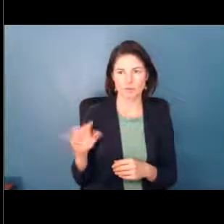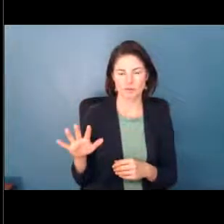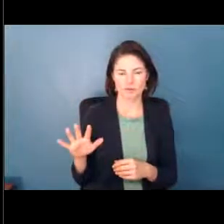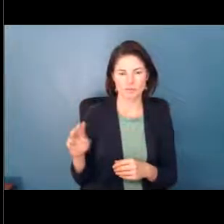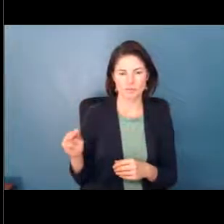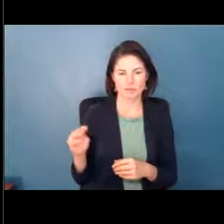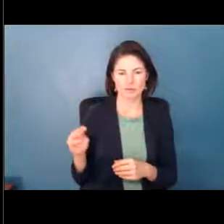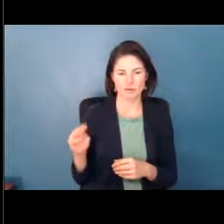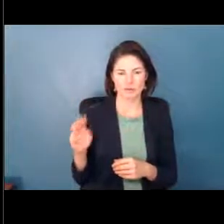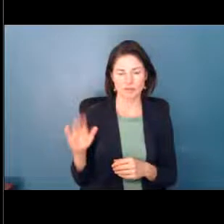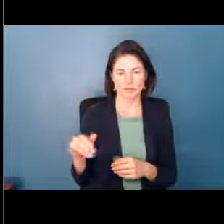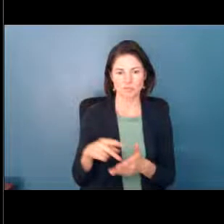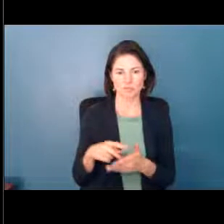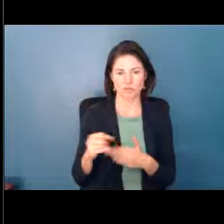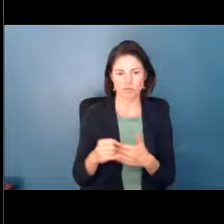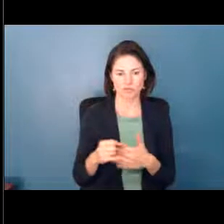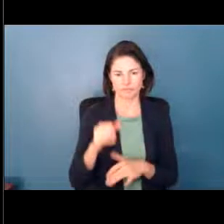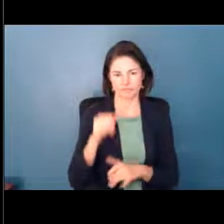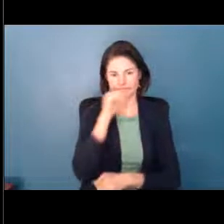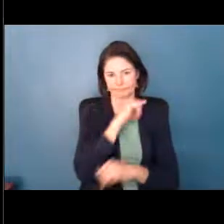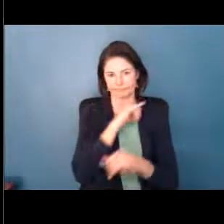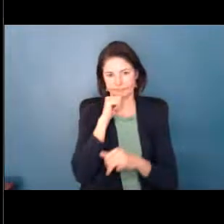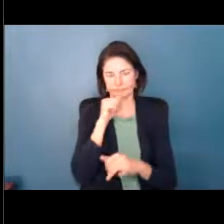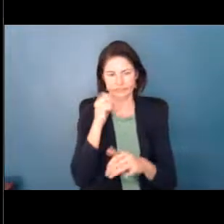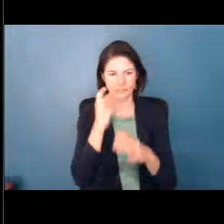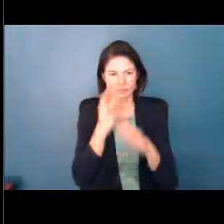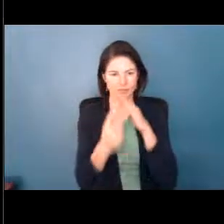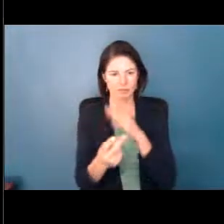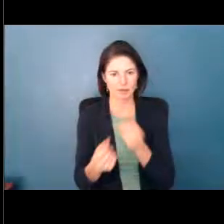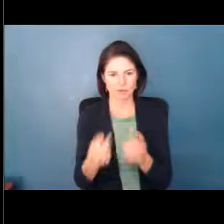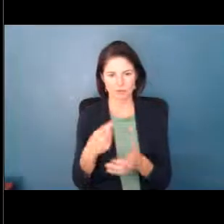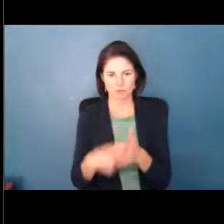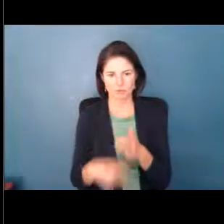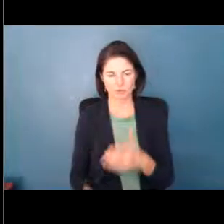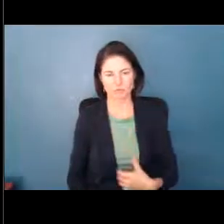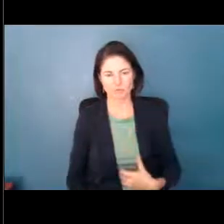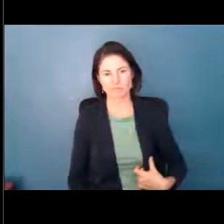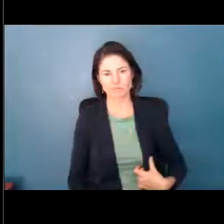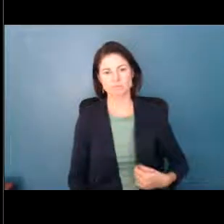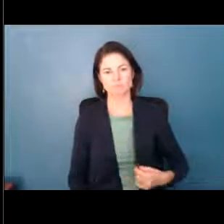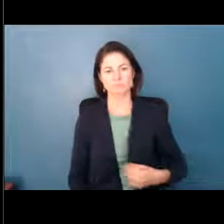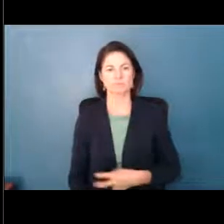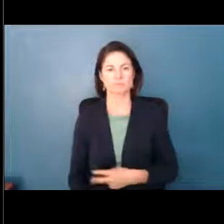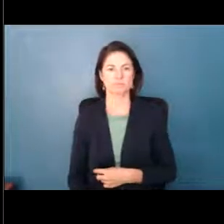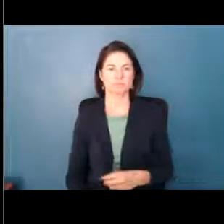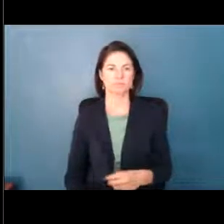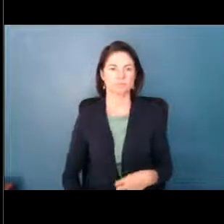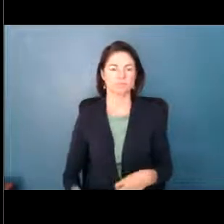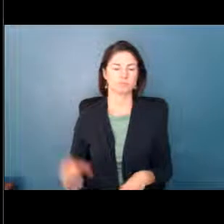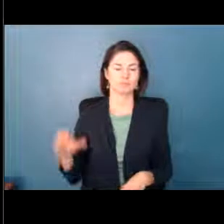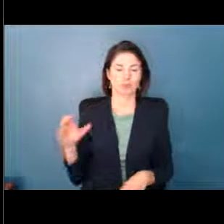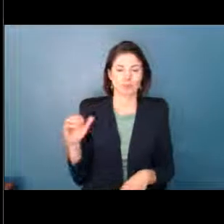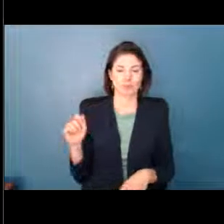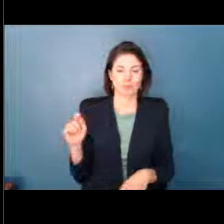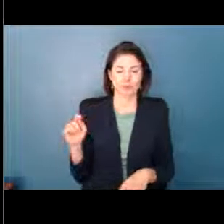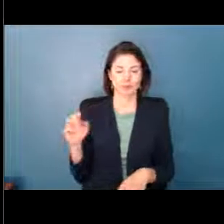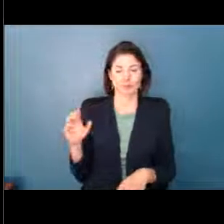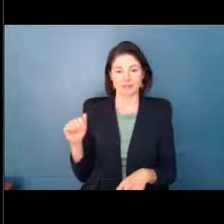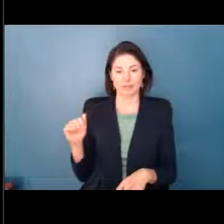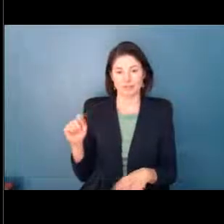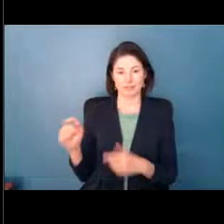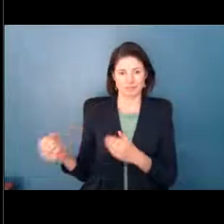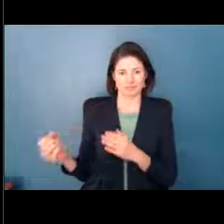was significantly underestimated. When situations like these are identified, Caltrans should notify CTC staff sooner instead of waiting until there's